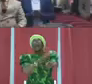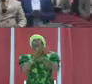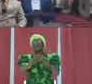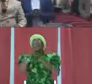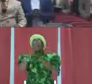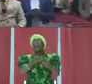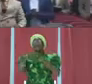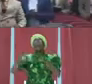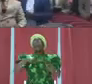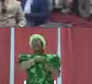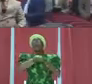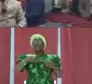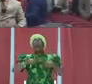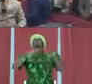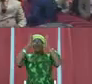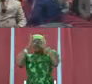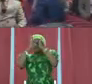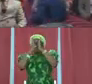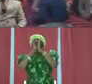Amen.